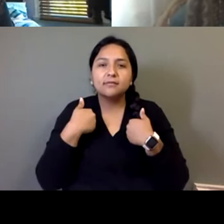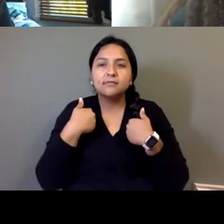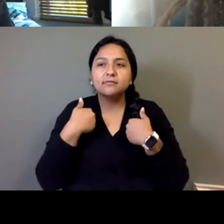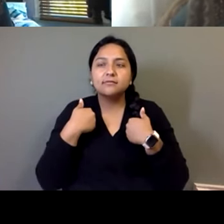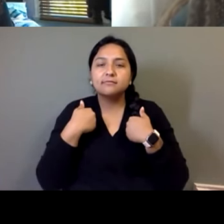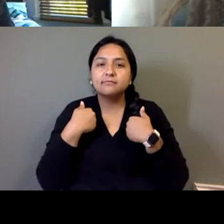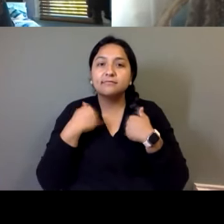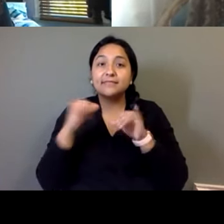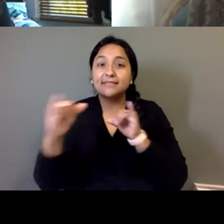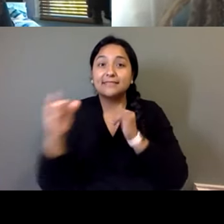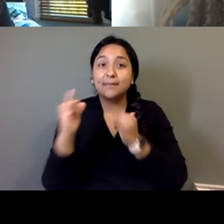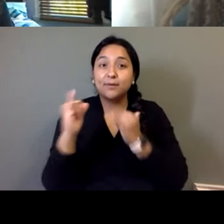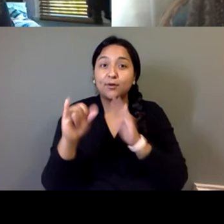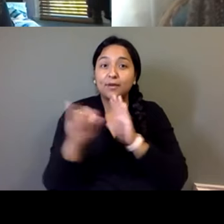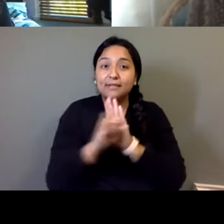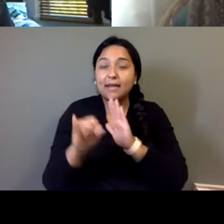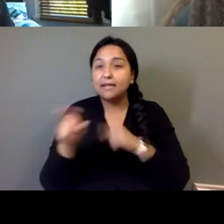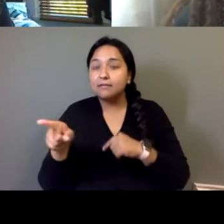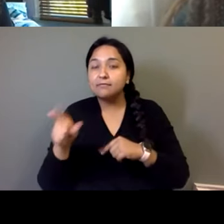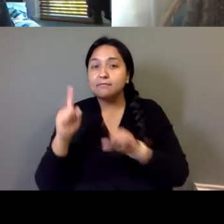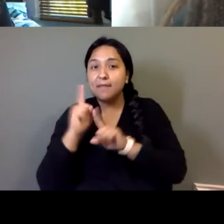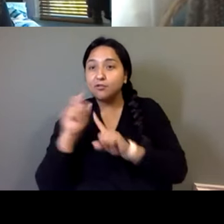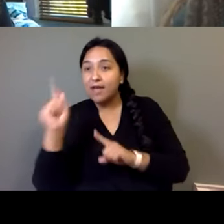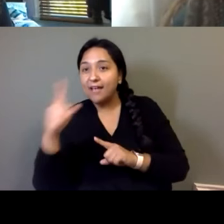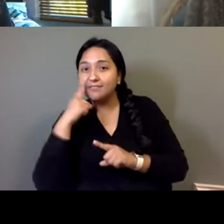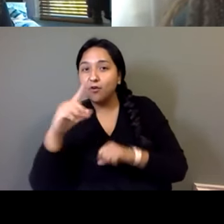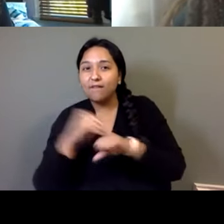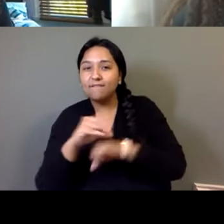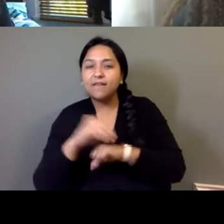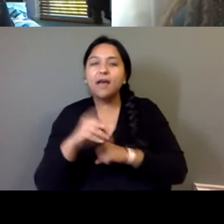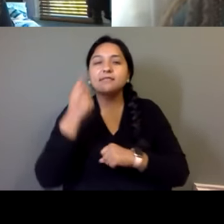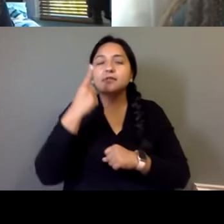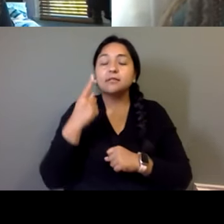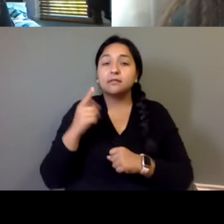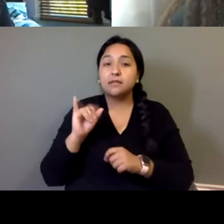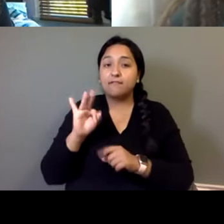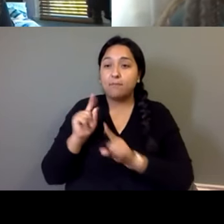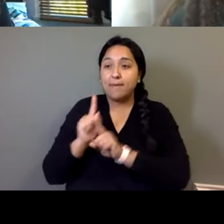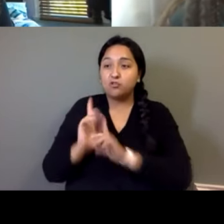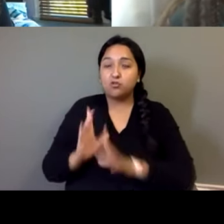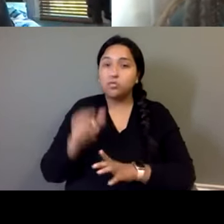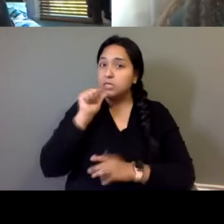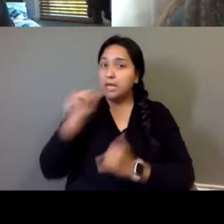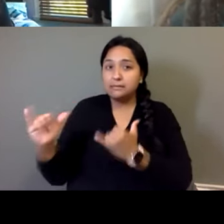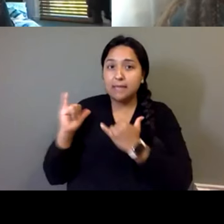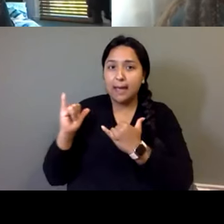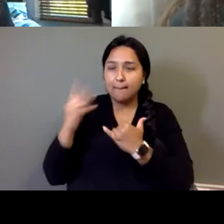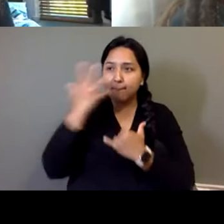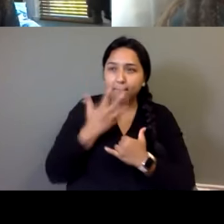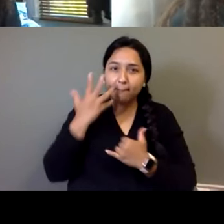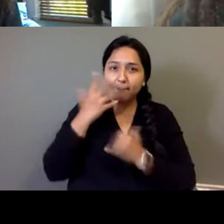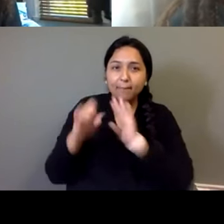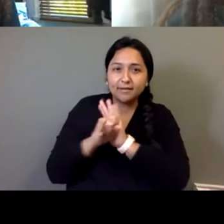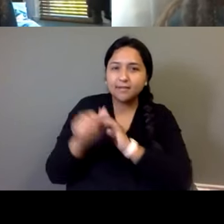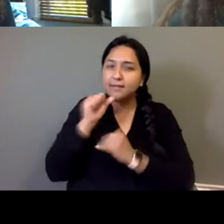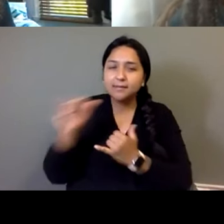and ask them for advice. Like it's okay to have a mentor that doesn't look like you. But I think that like you want